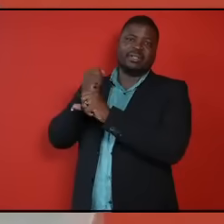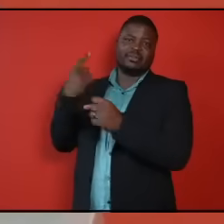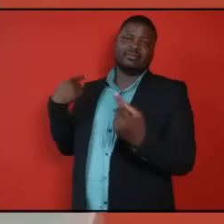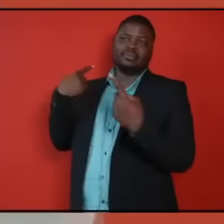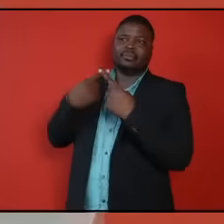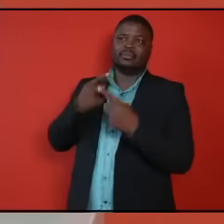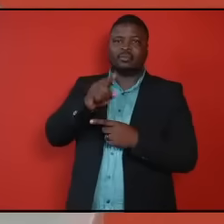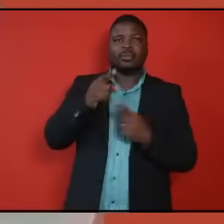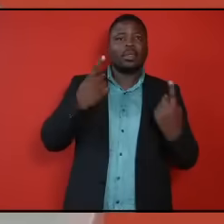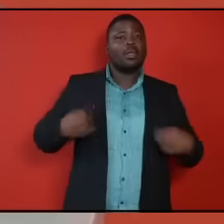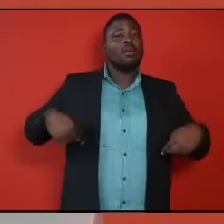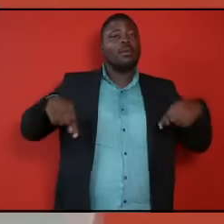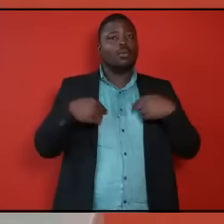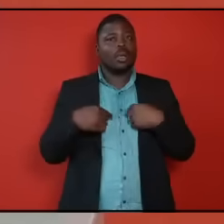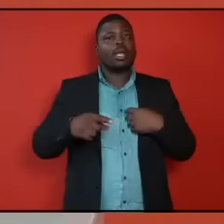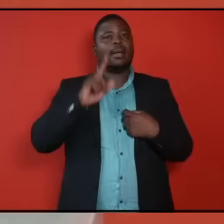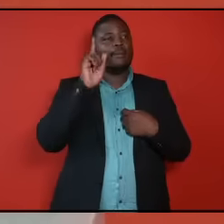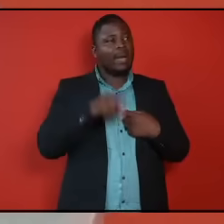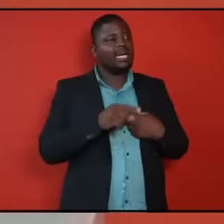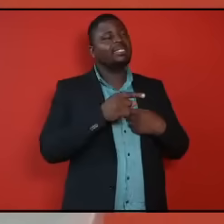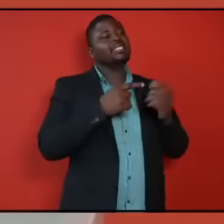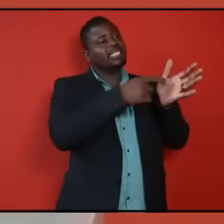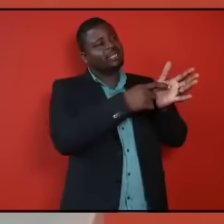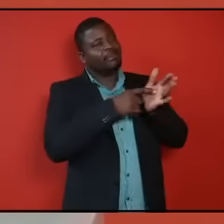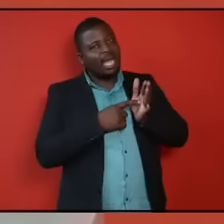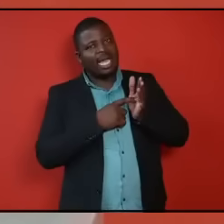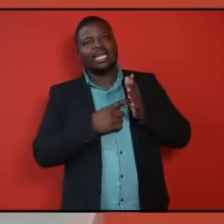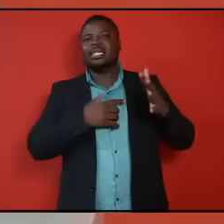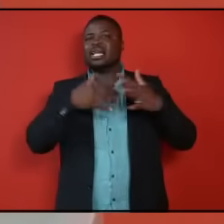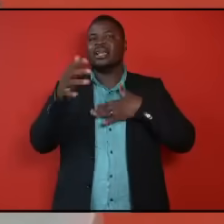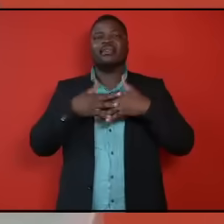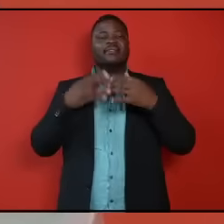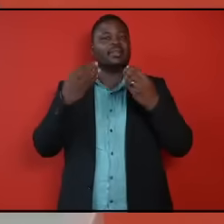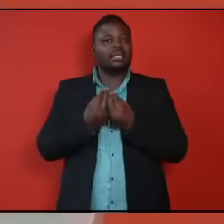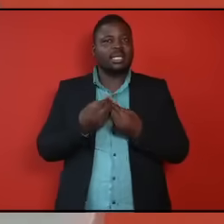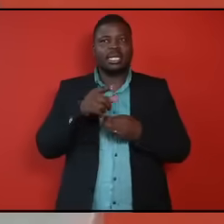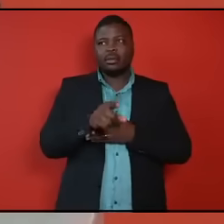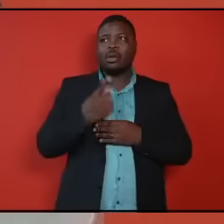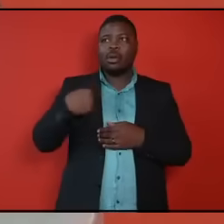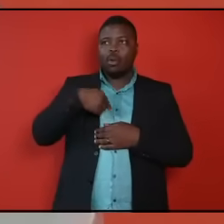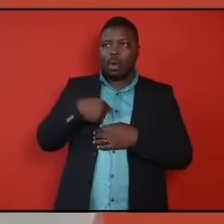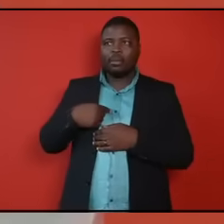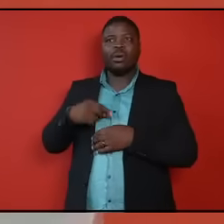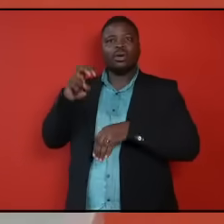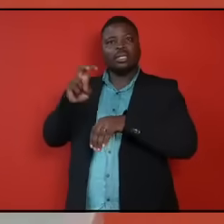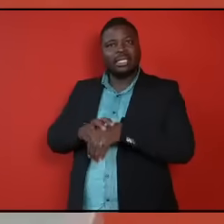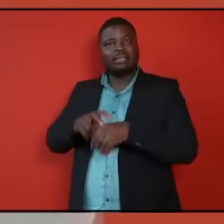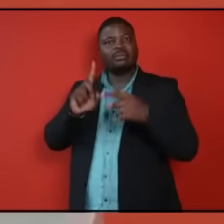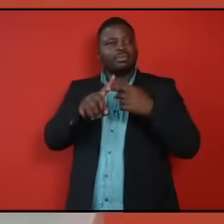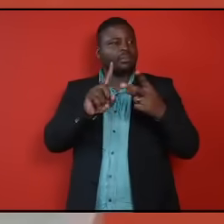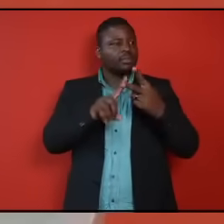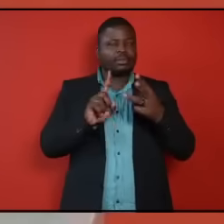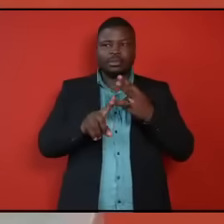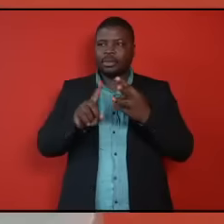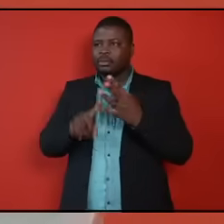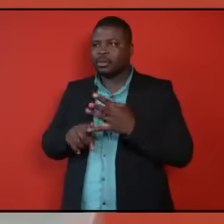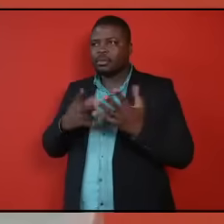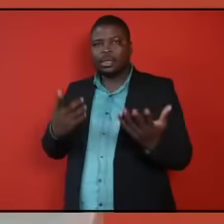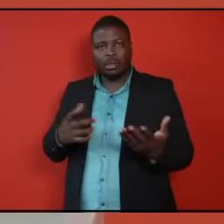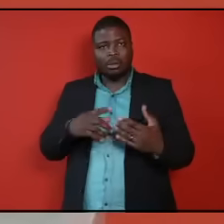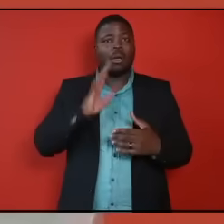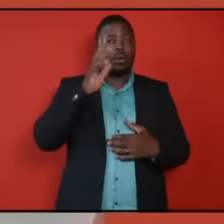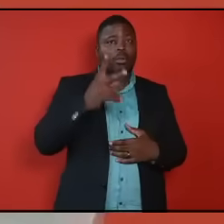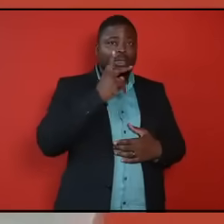Let's demand everything at every corner. Or here we want this, here we want that. You will see all these opportunists are going to